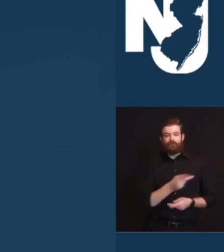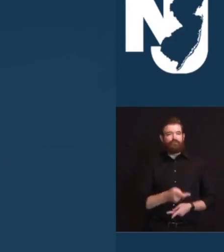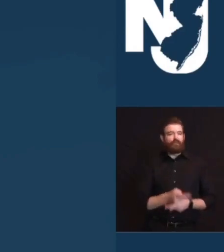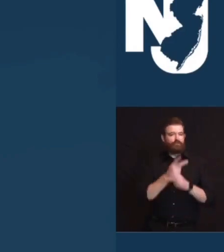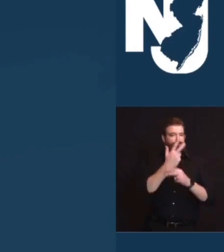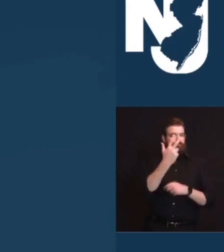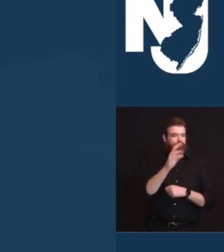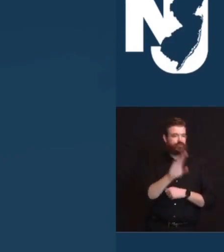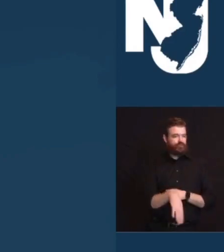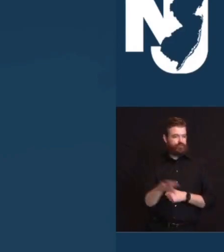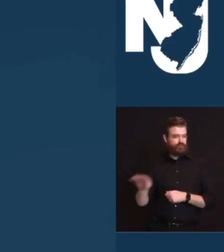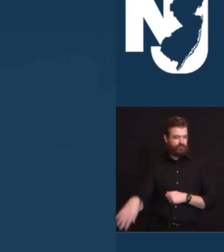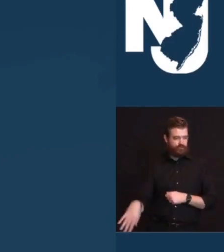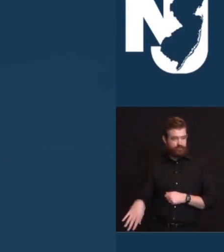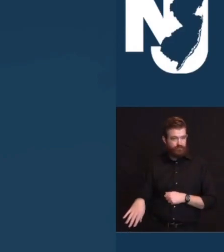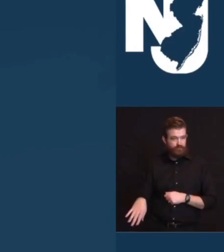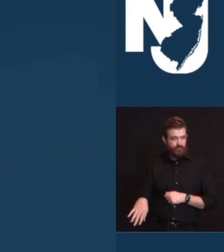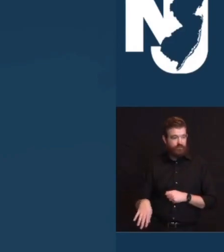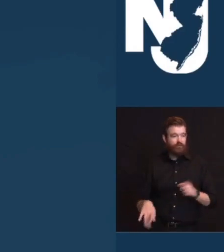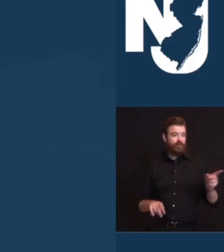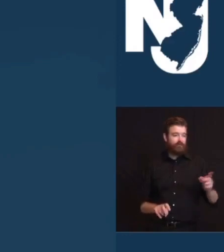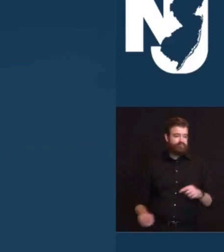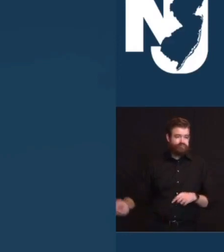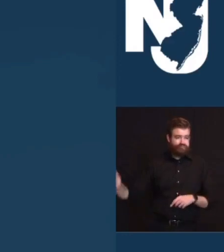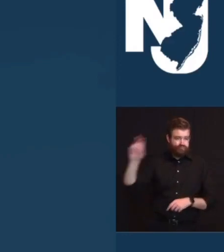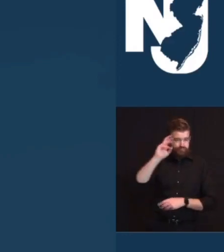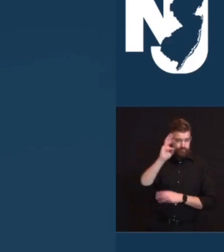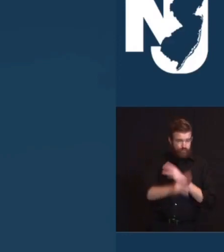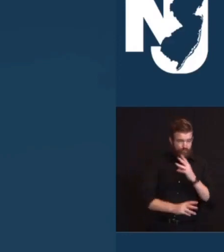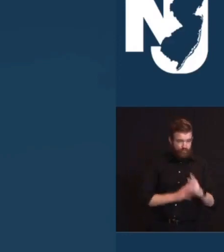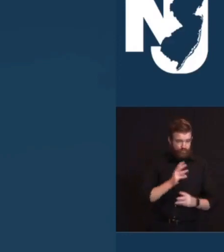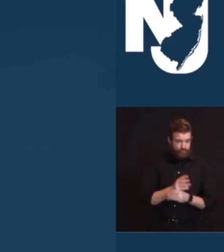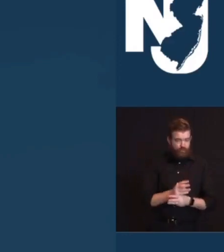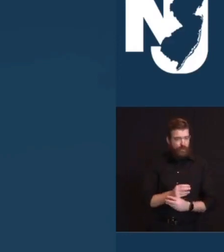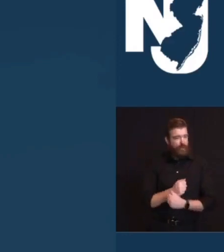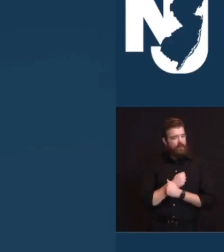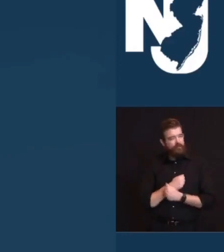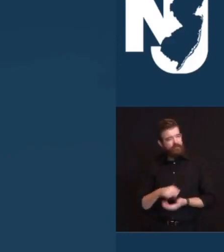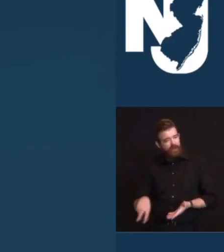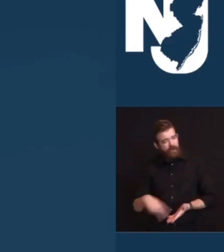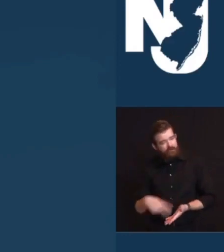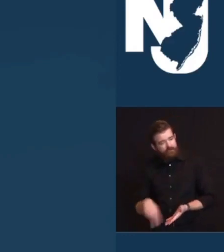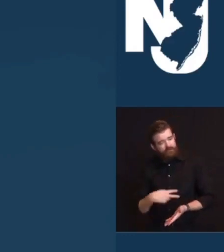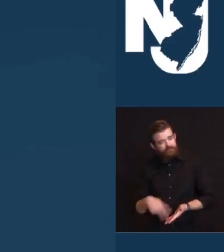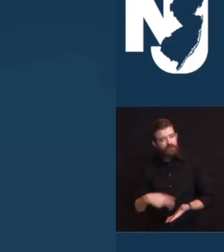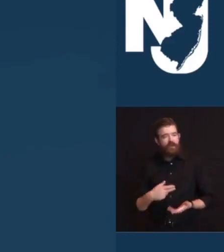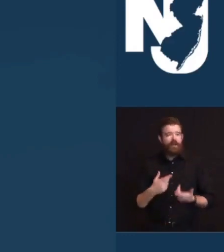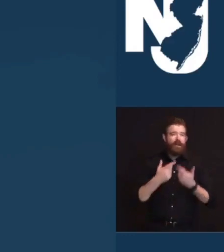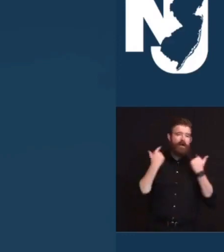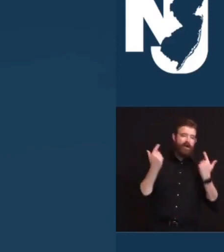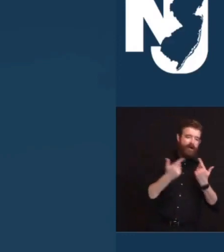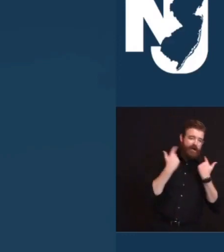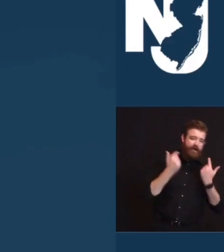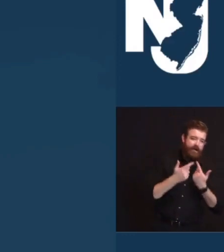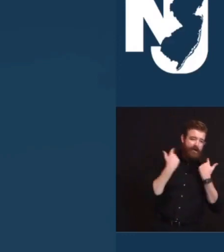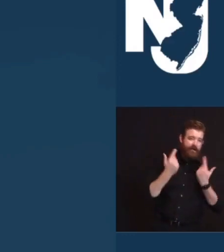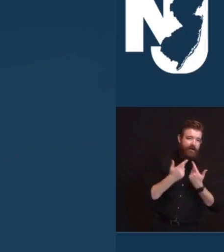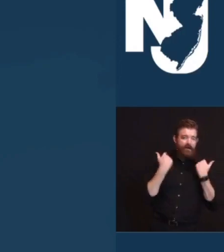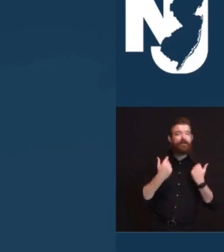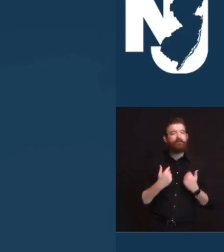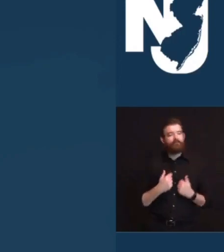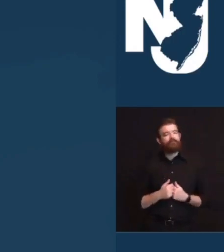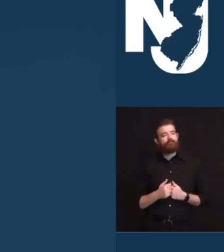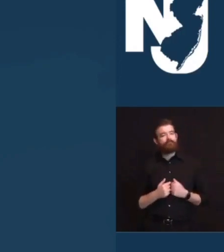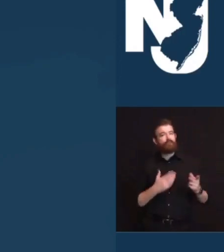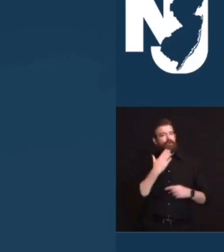travel the world, and spend countless hours dancing and laughing. Mel was also renowned for his ability to spin a good yarn and would